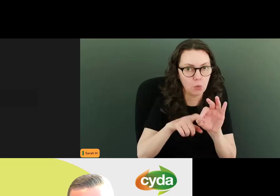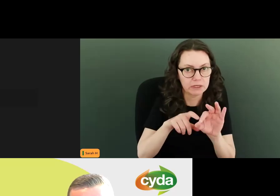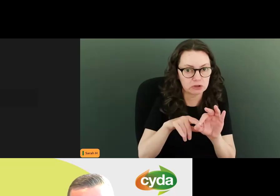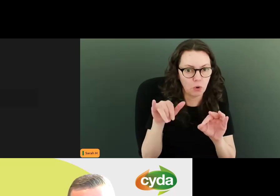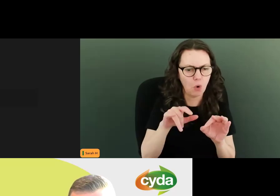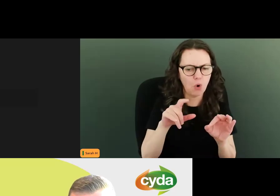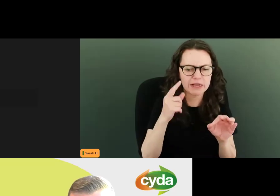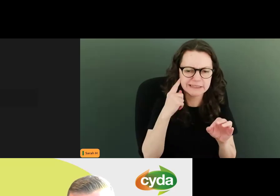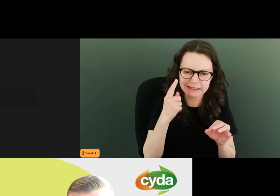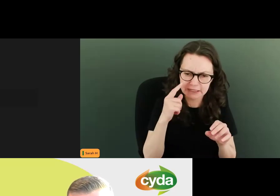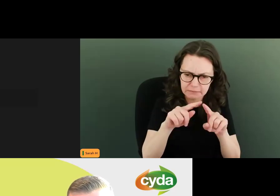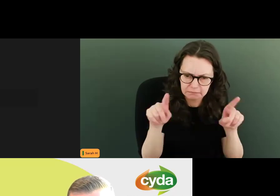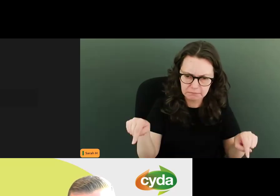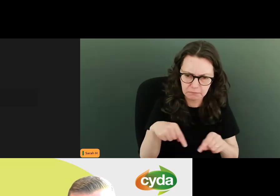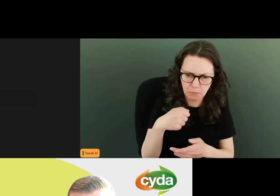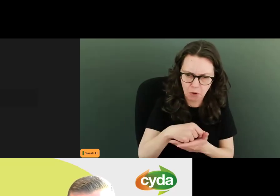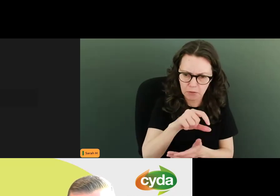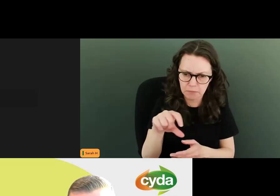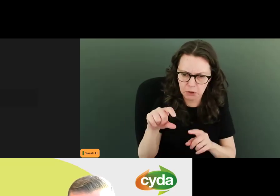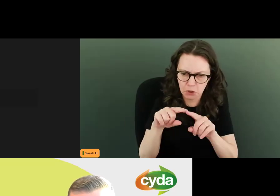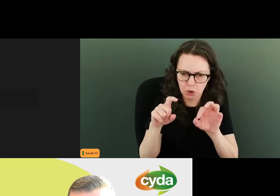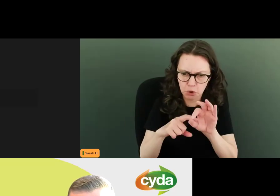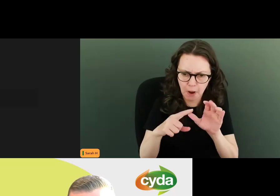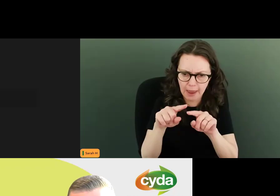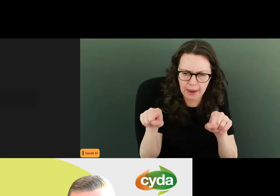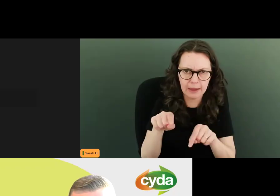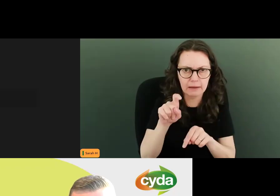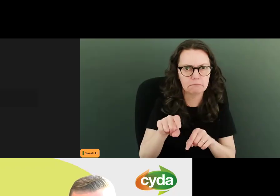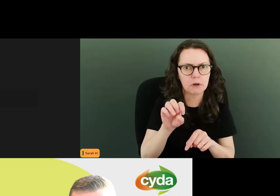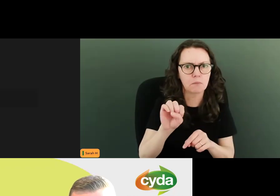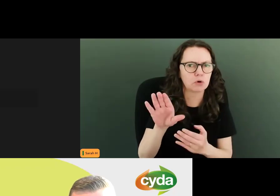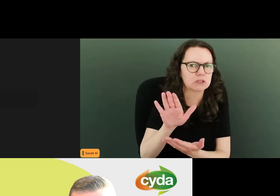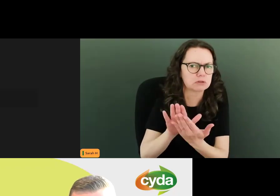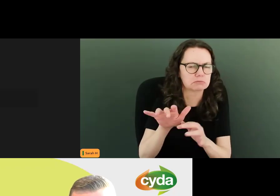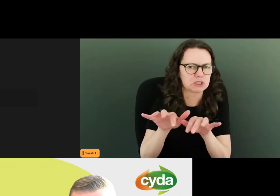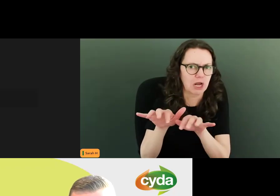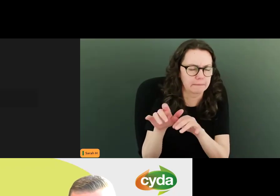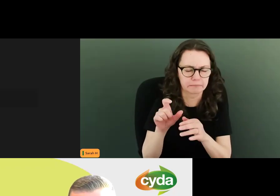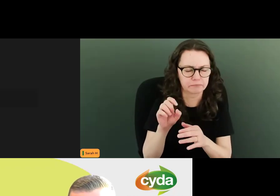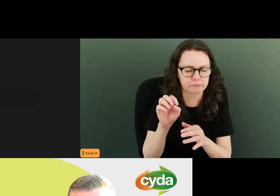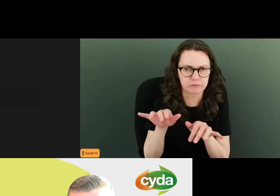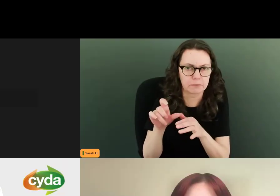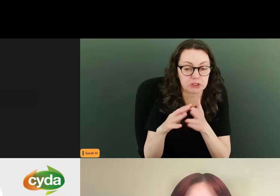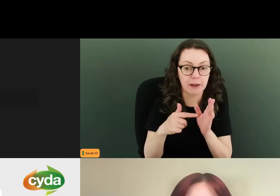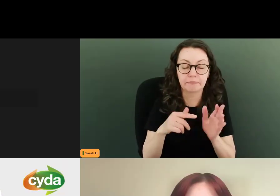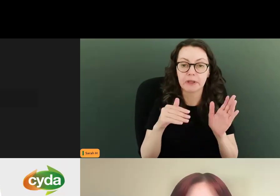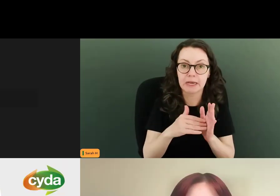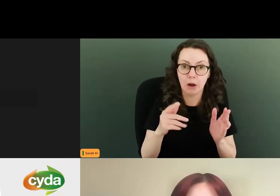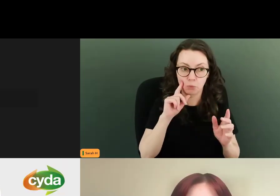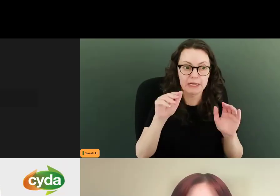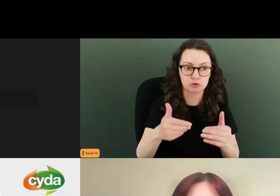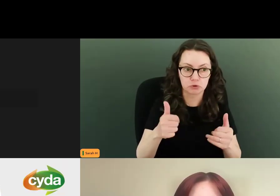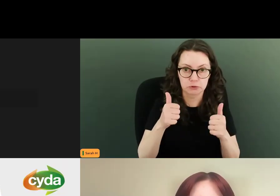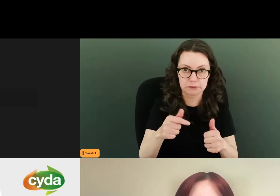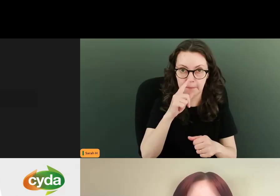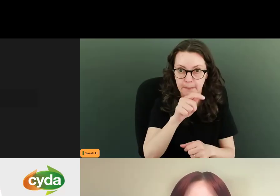Q&A function. So I'm going to go through now and introduce our speakers. And I do want to say thank you for